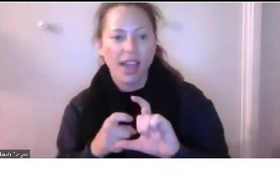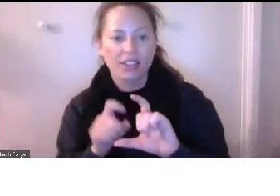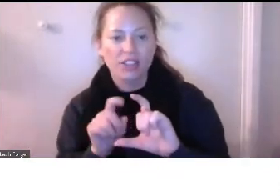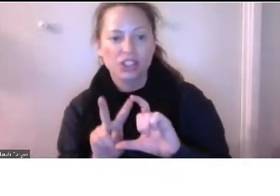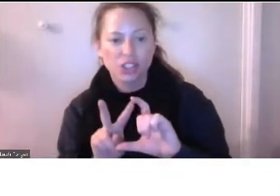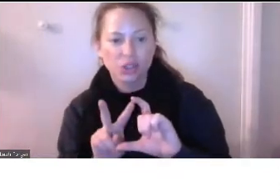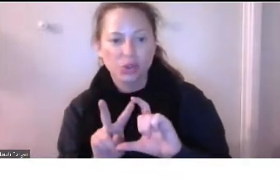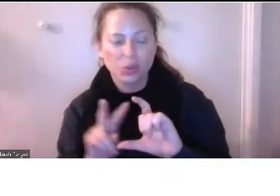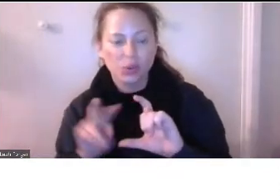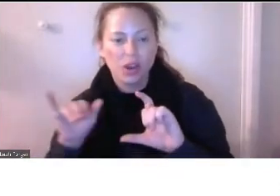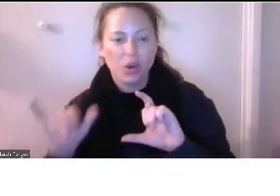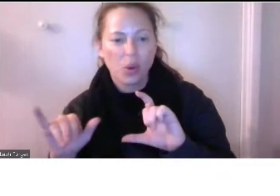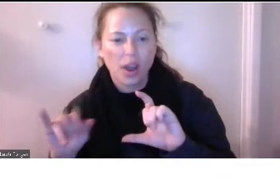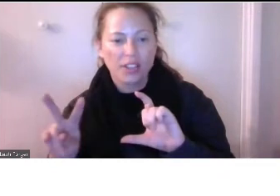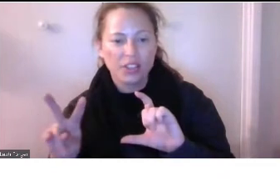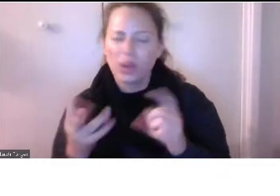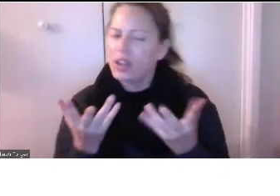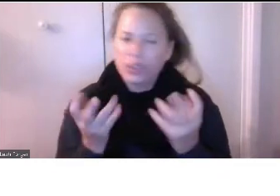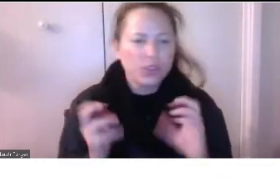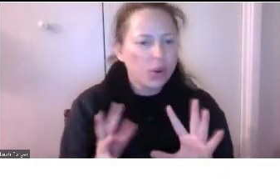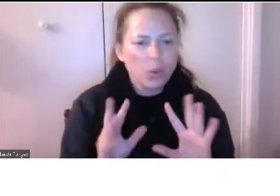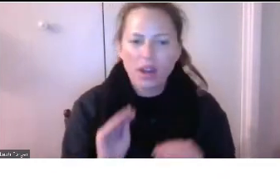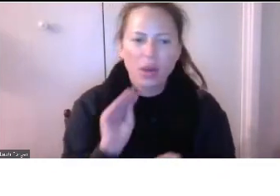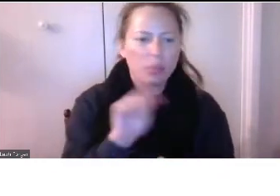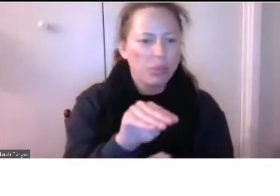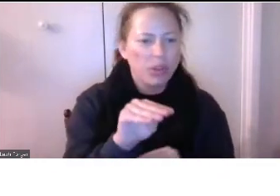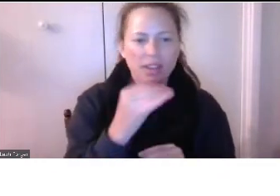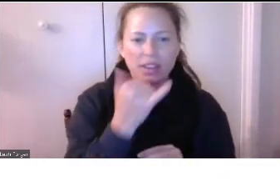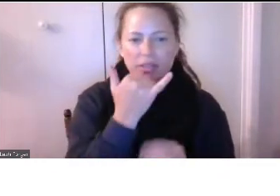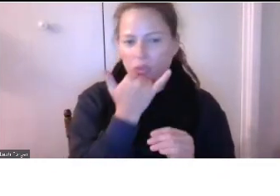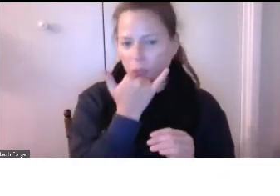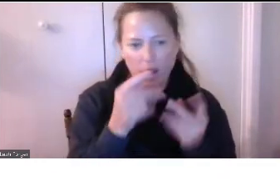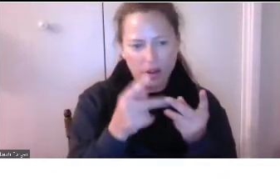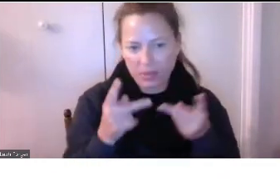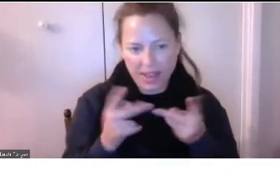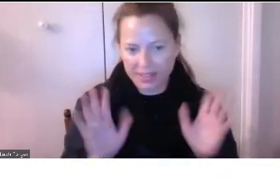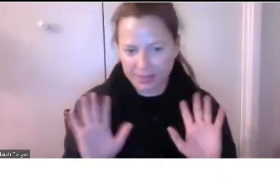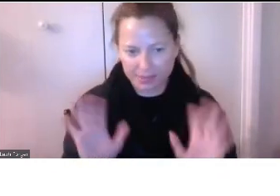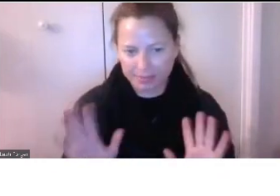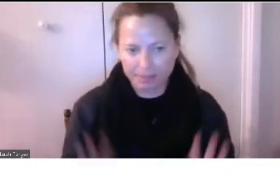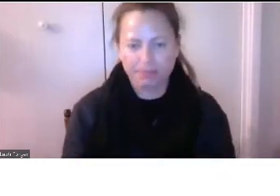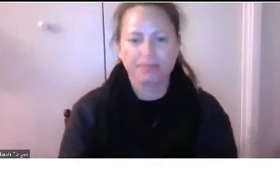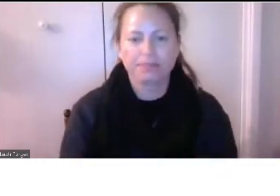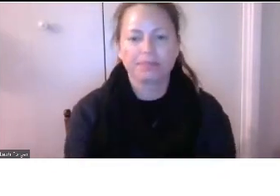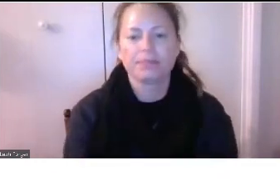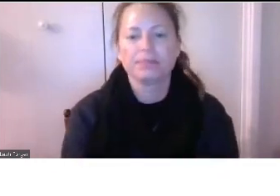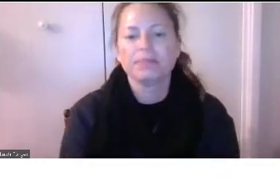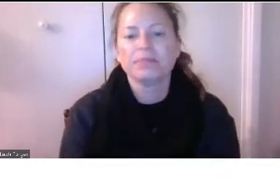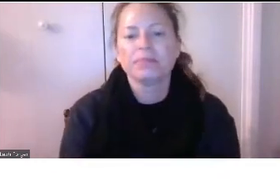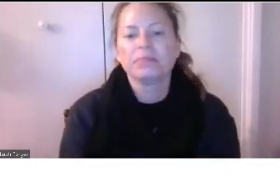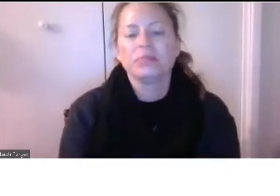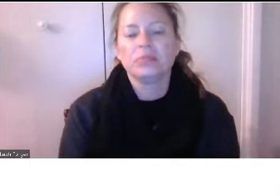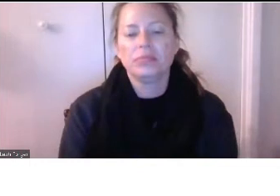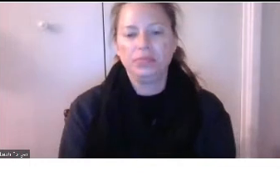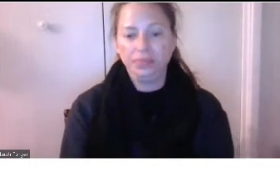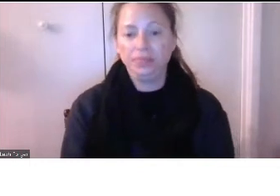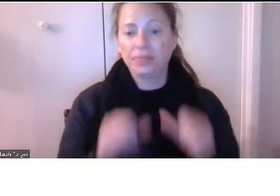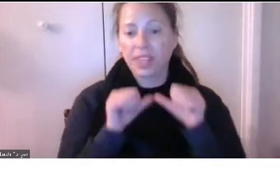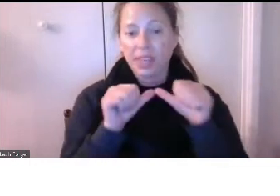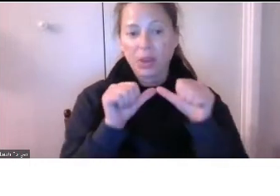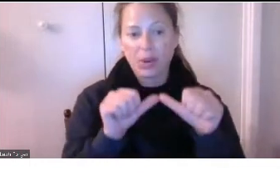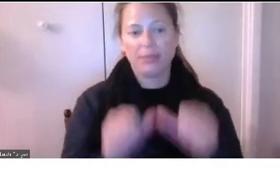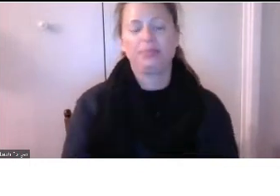Okay, so then I'm going to do x2, which is 7, minus x1, which is 4. Yeah, and I'm going to keep